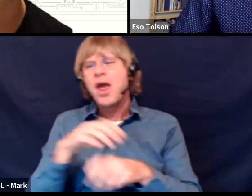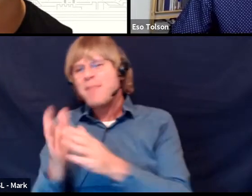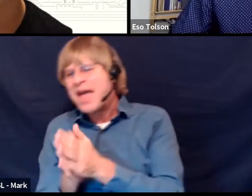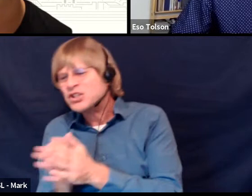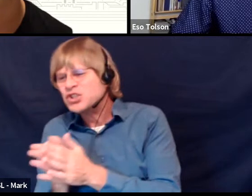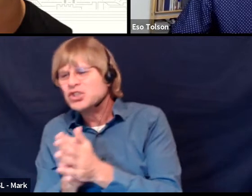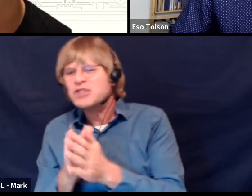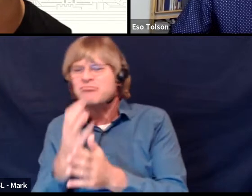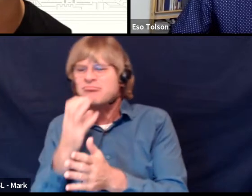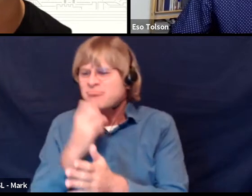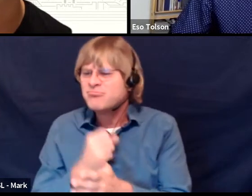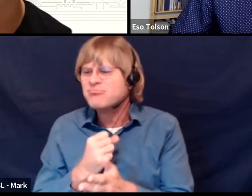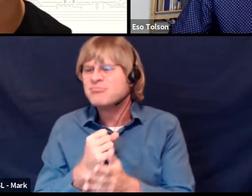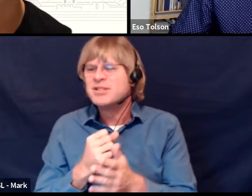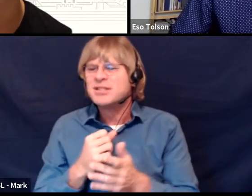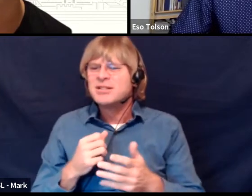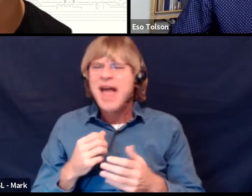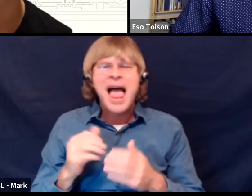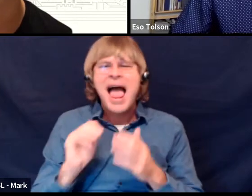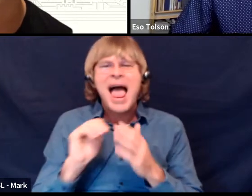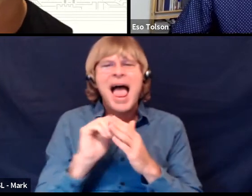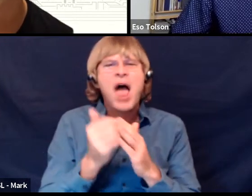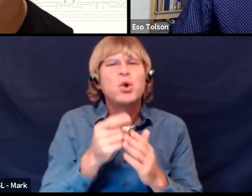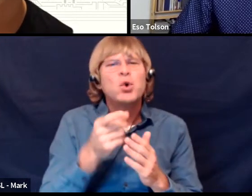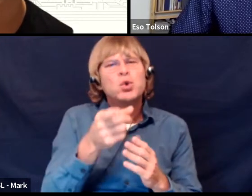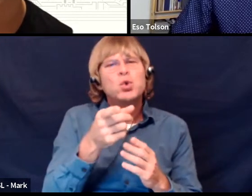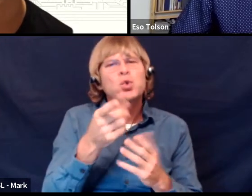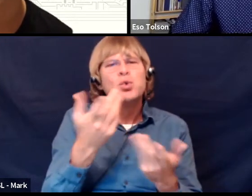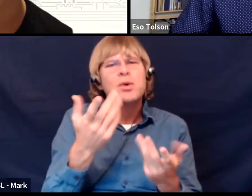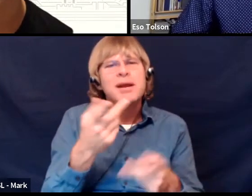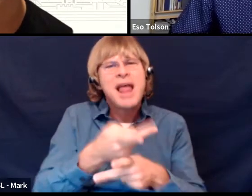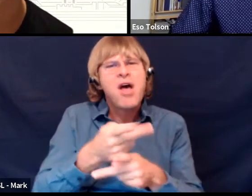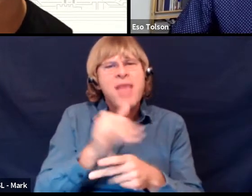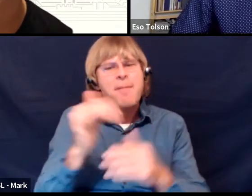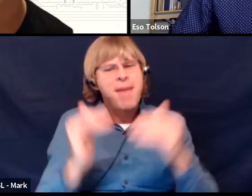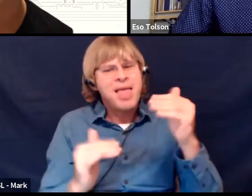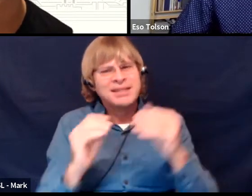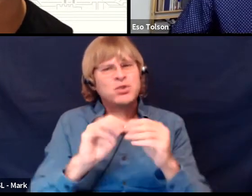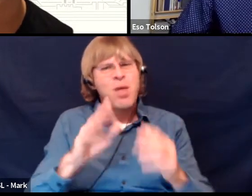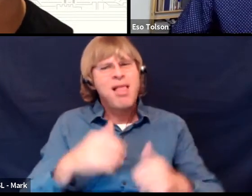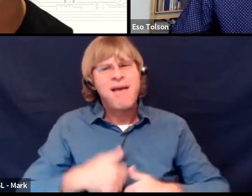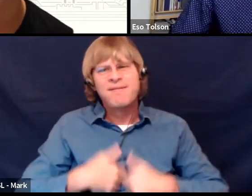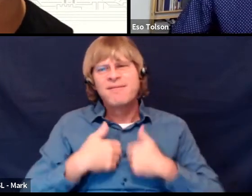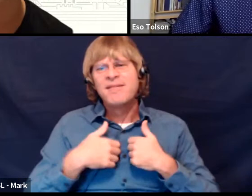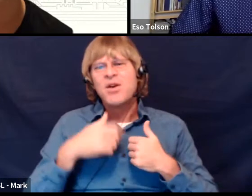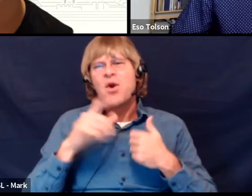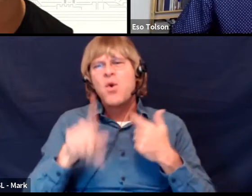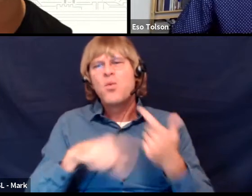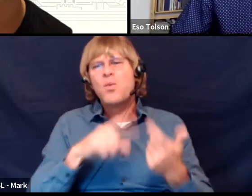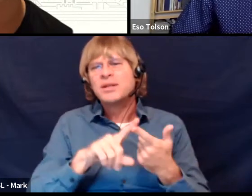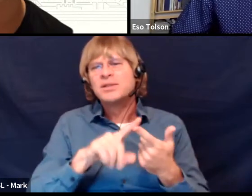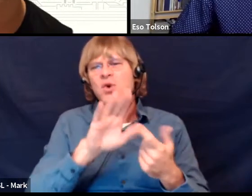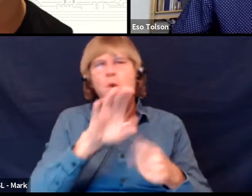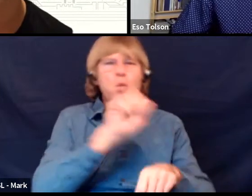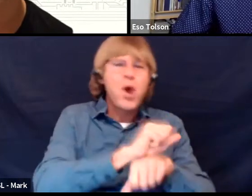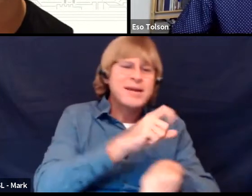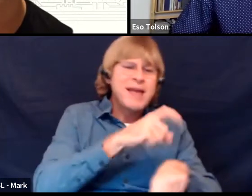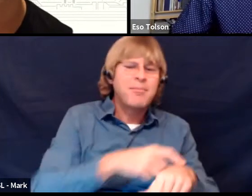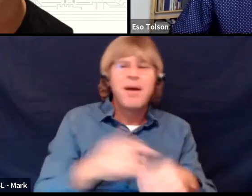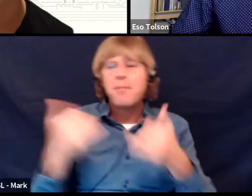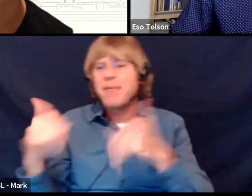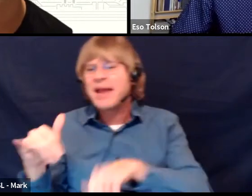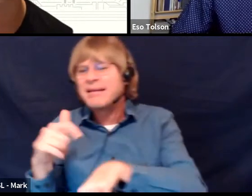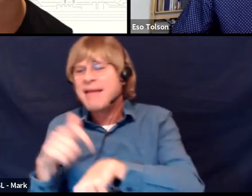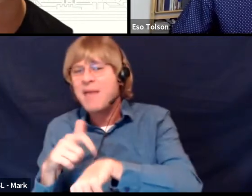passion. Mm-hmm. How are you specifically kind of handling that balance in your life? When's your work time and when's your play